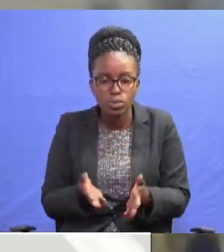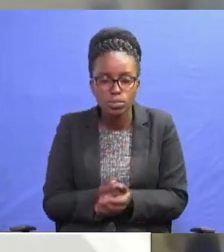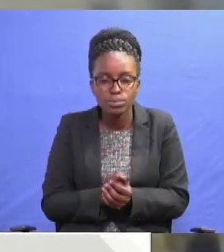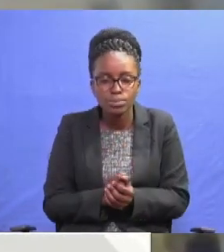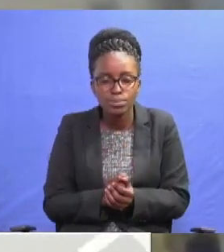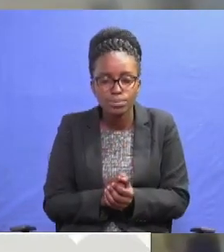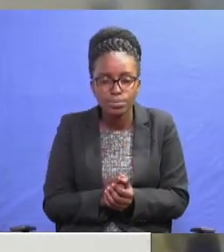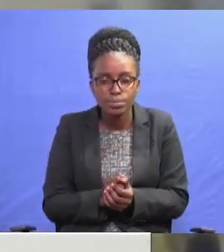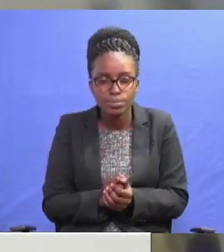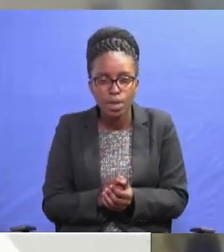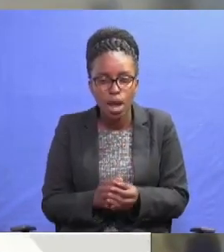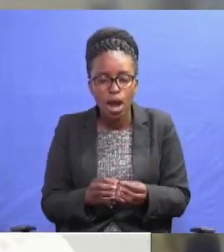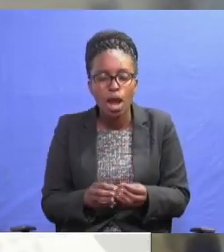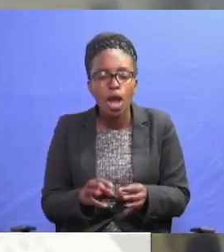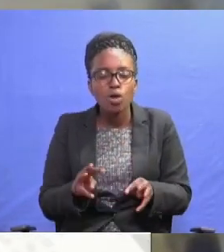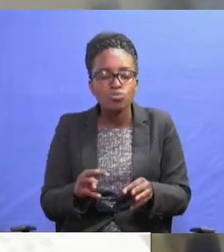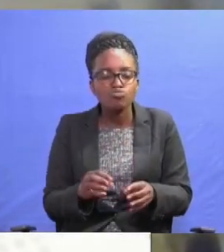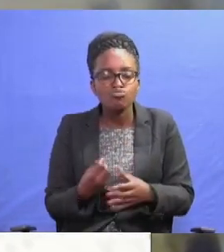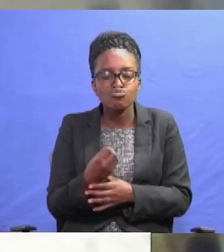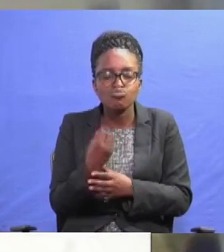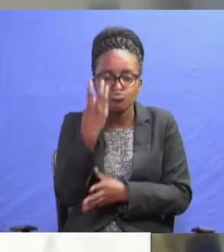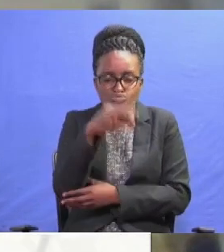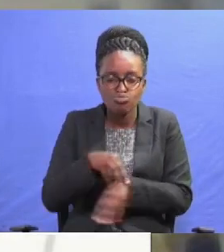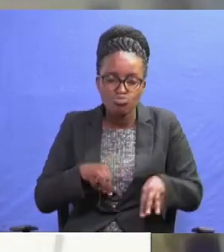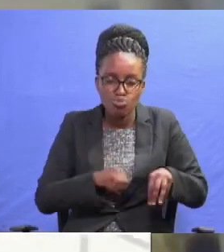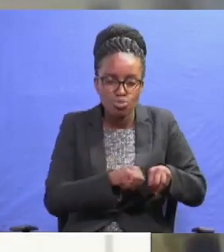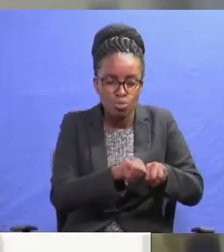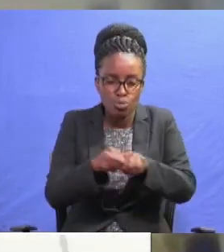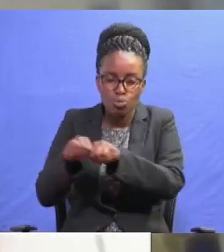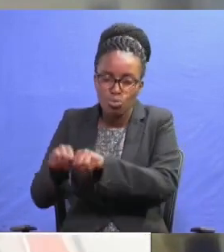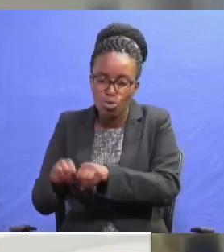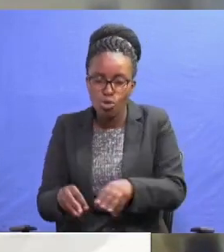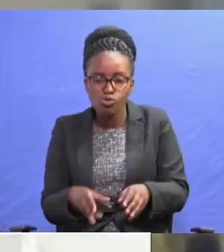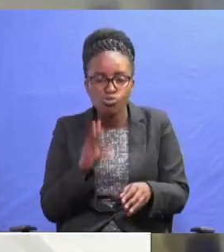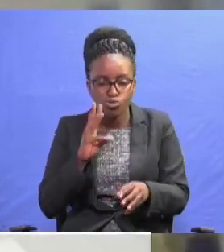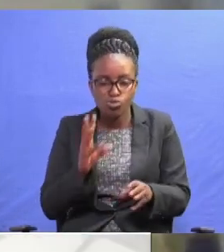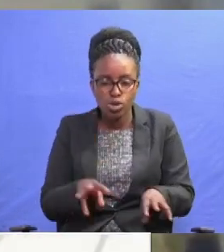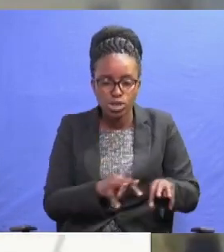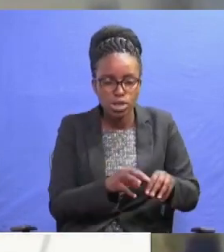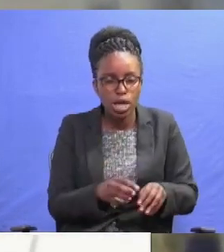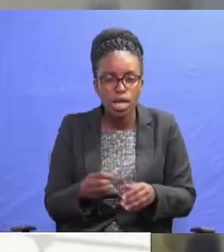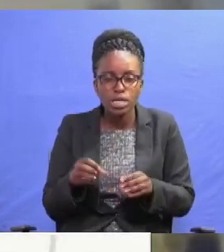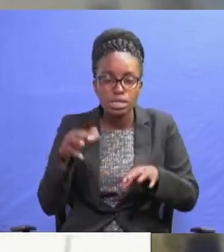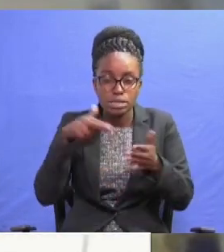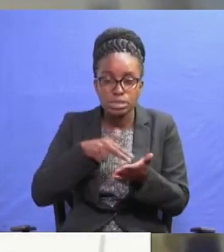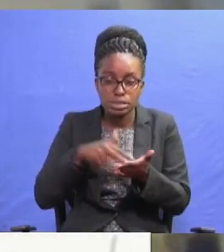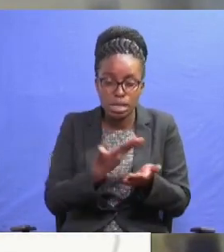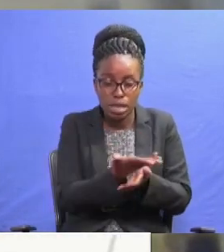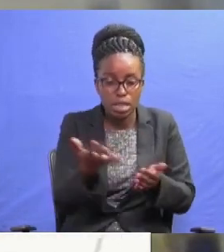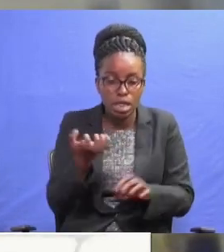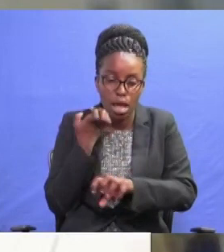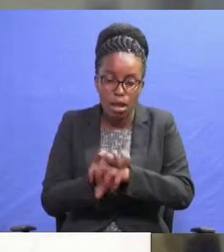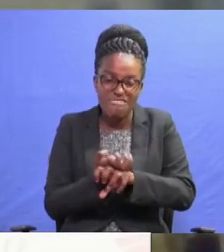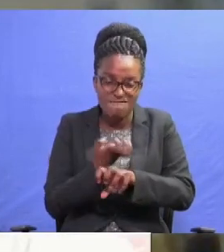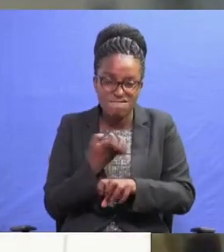Nothing can start moving water. And any obstacle on it will be knocked down. And knocking